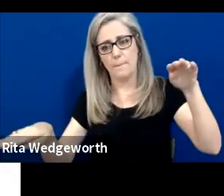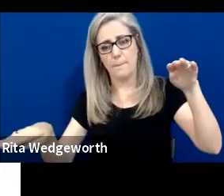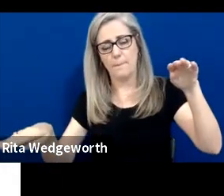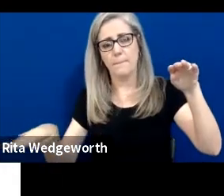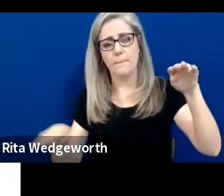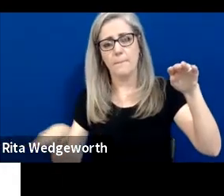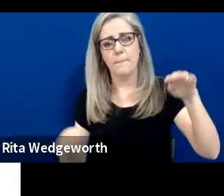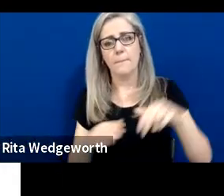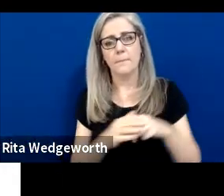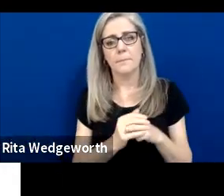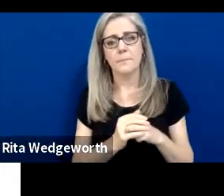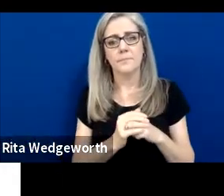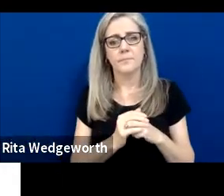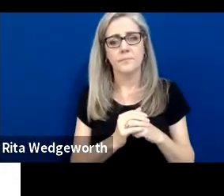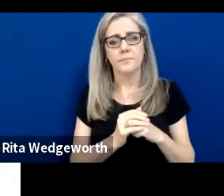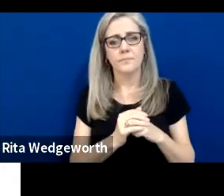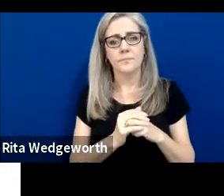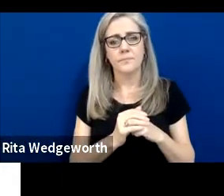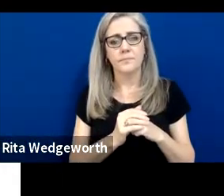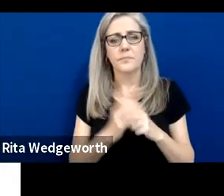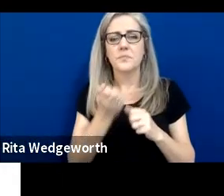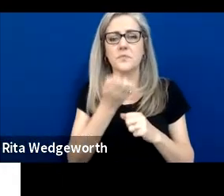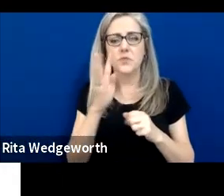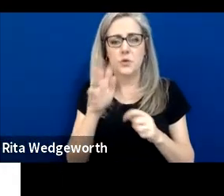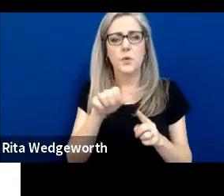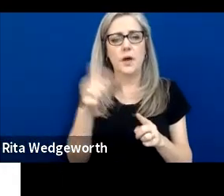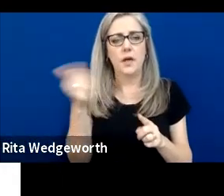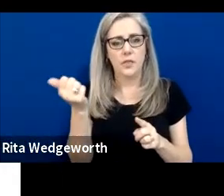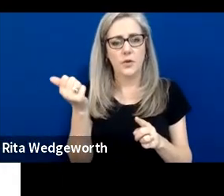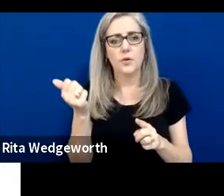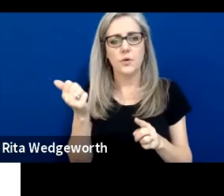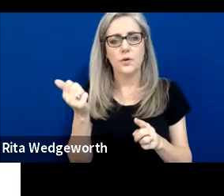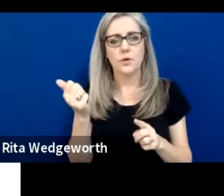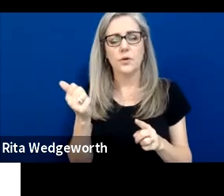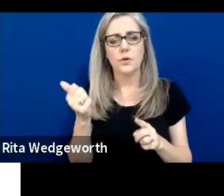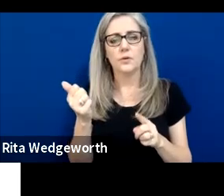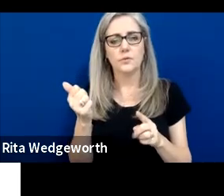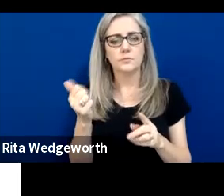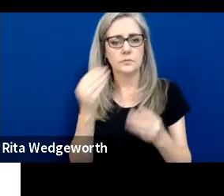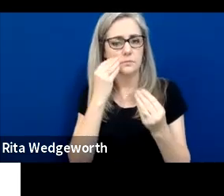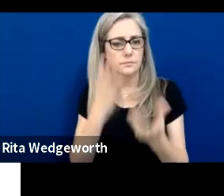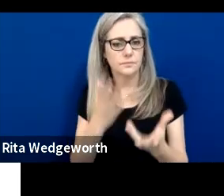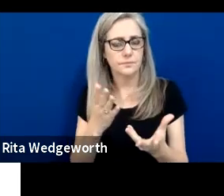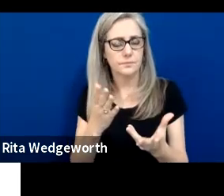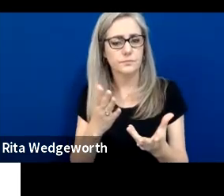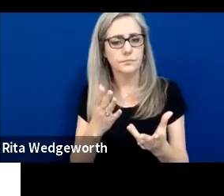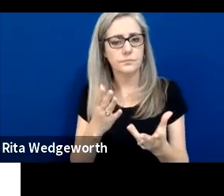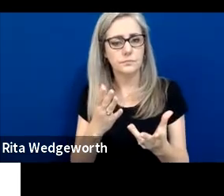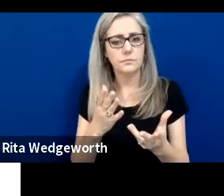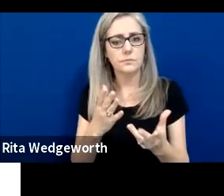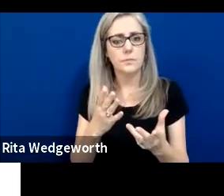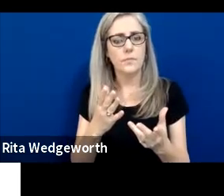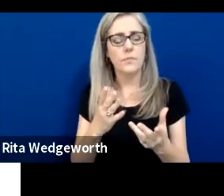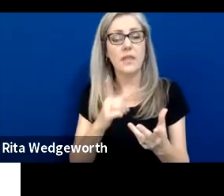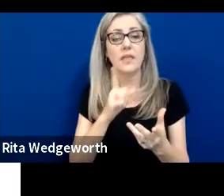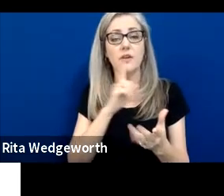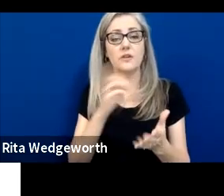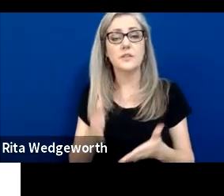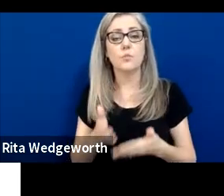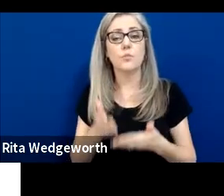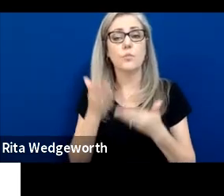other. A few other contextual notes. There is a proposed